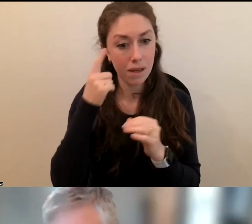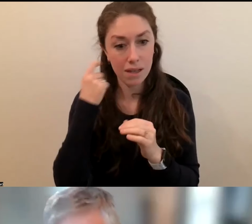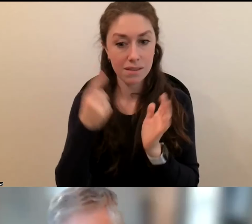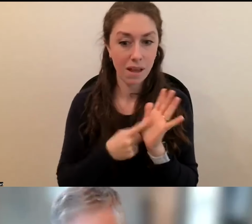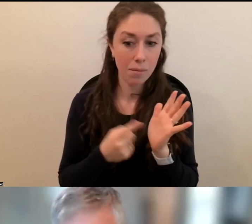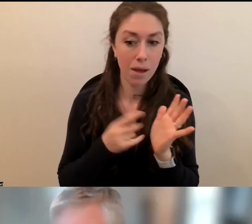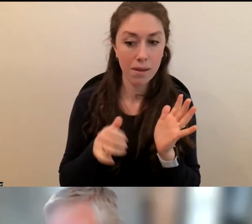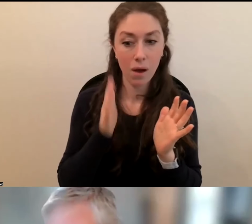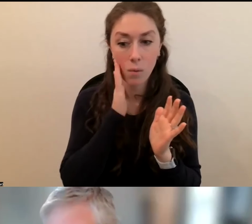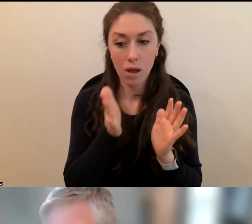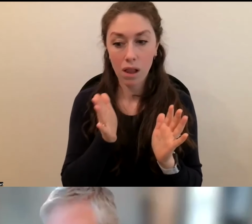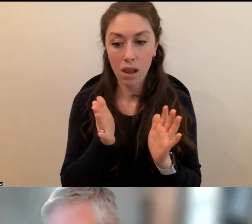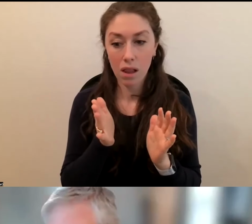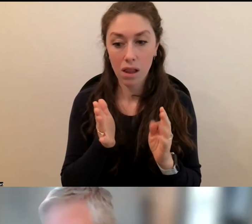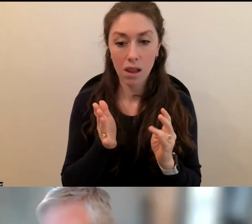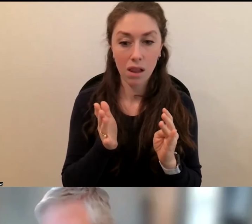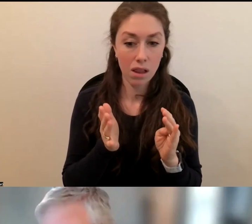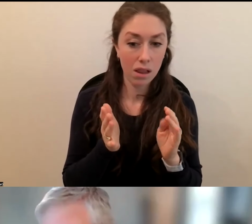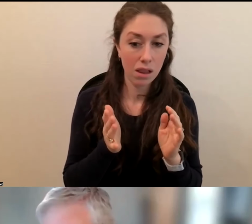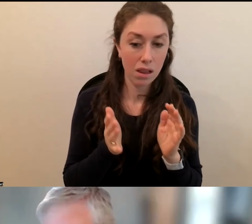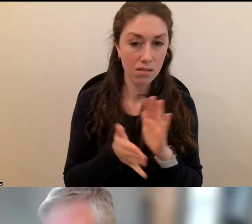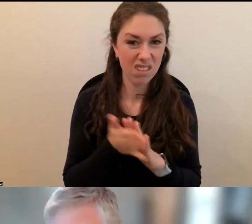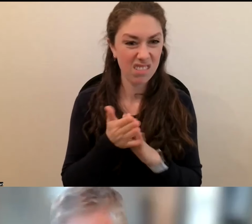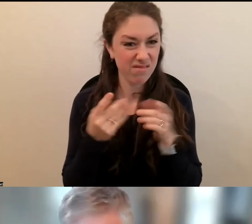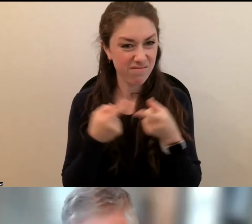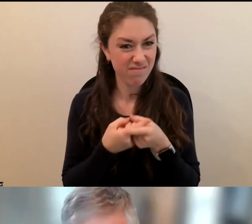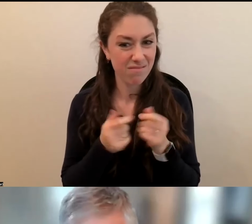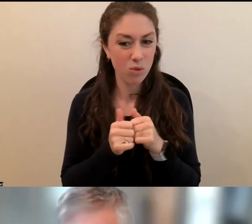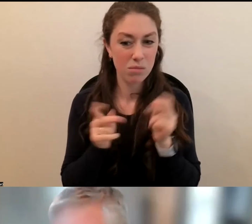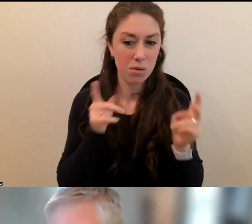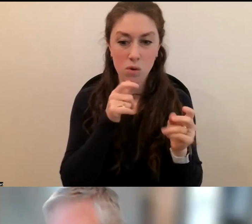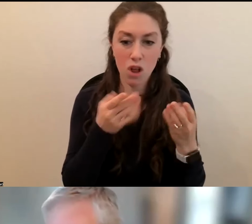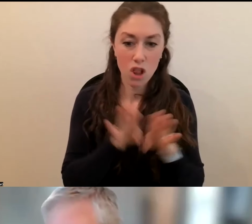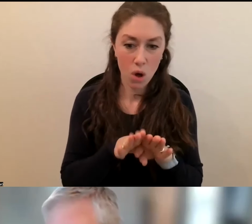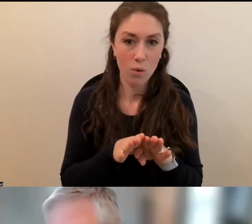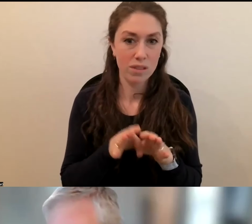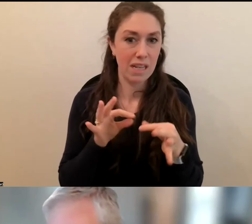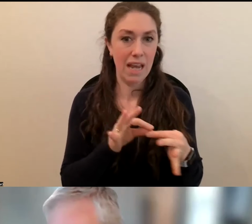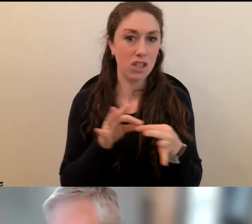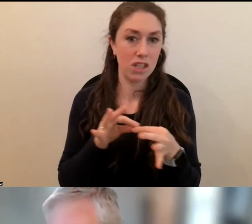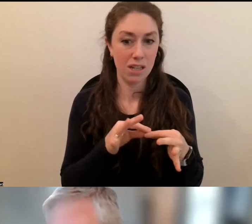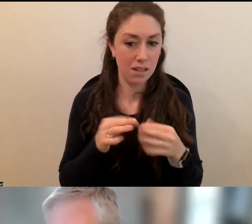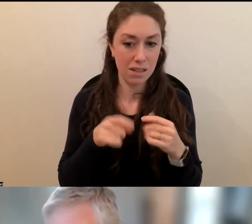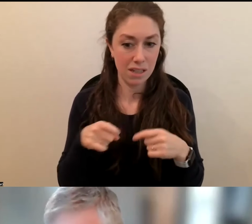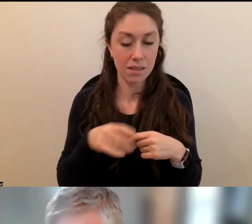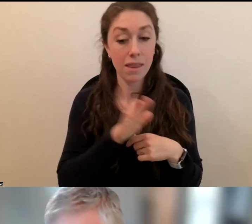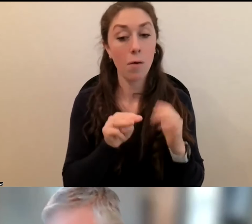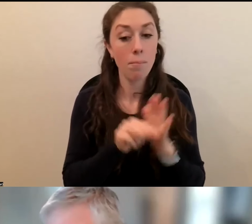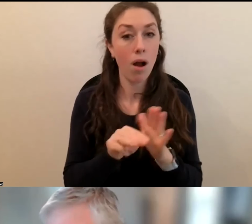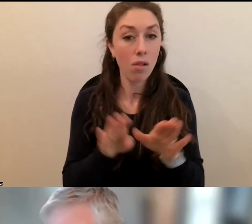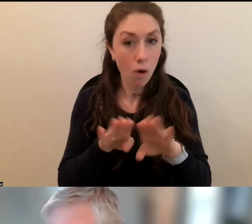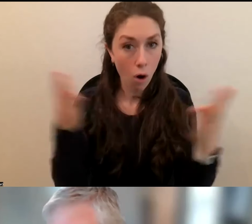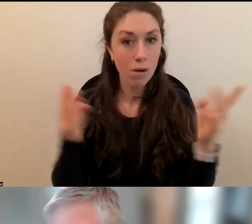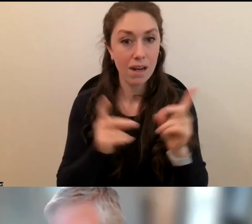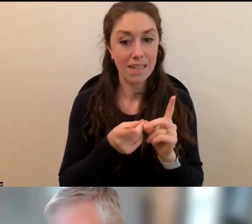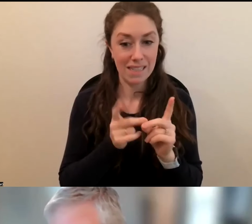runs afoul of people with local closed connection needs. Their model is an open digital